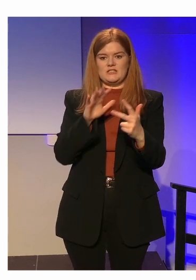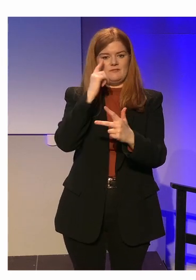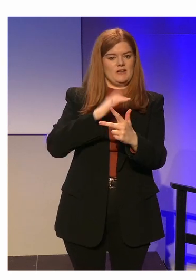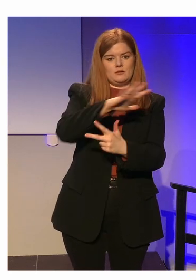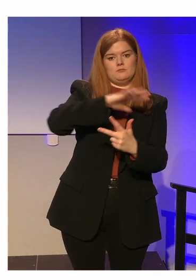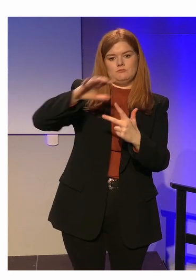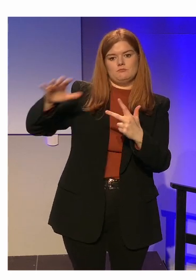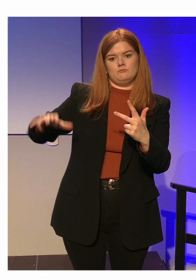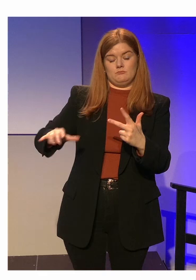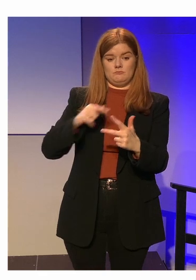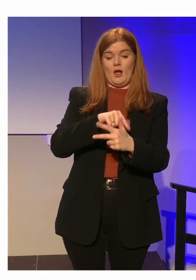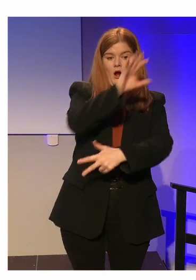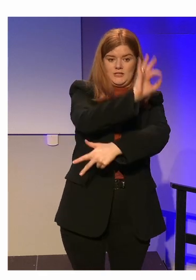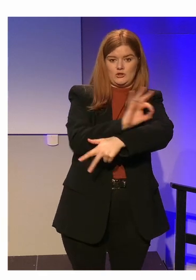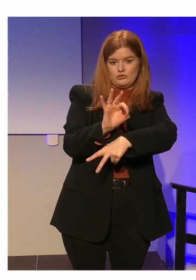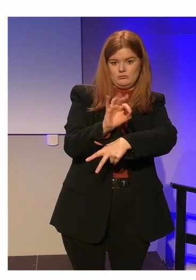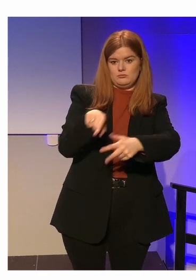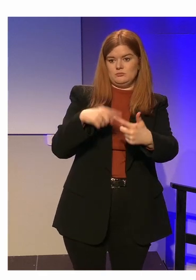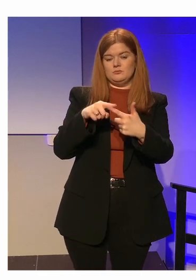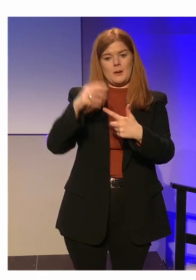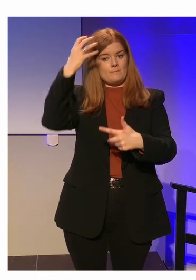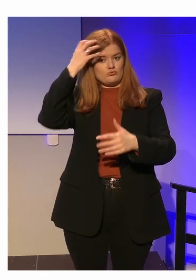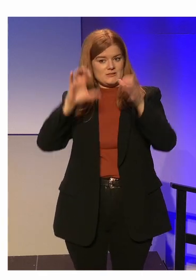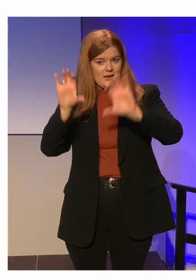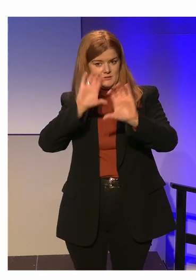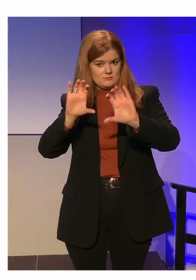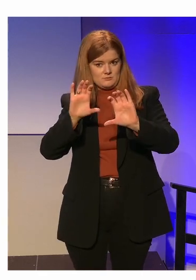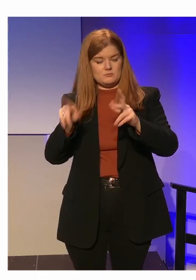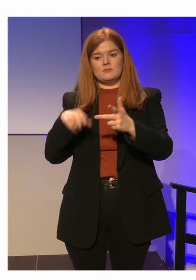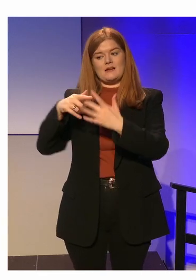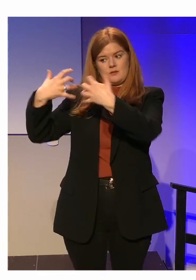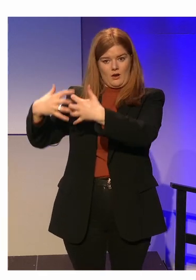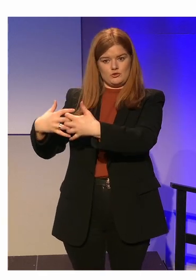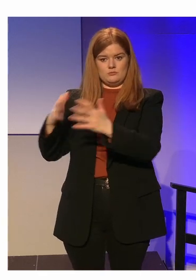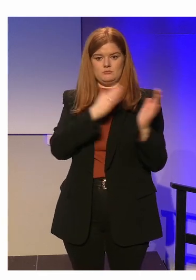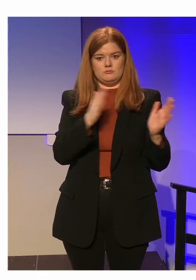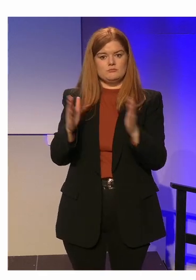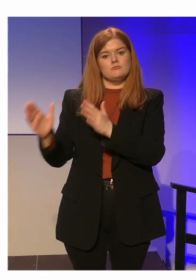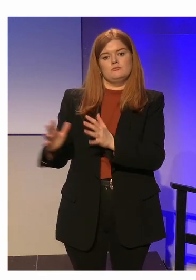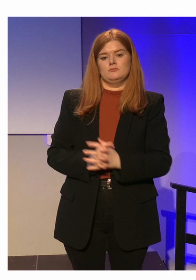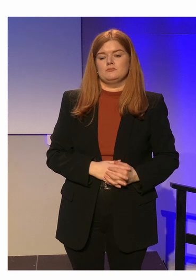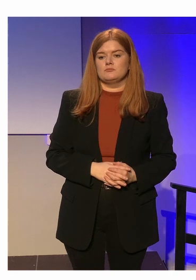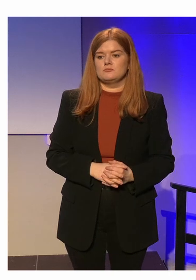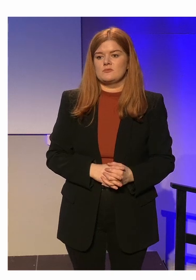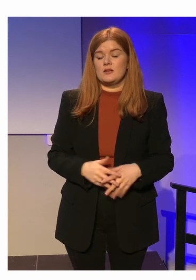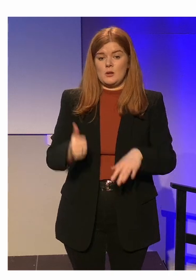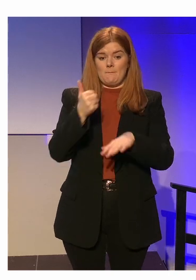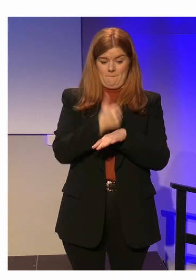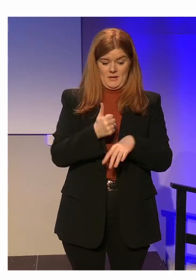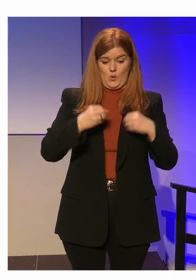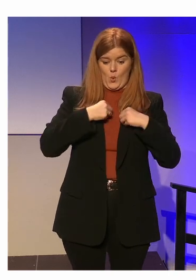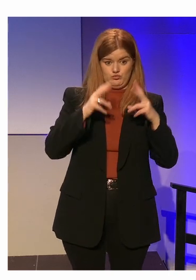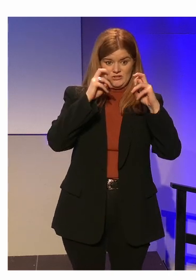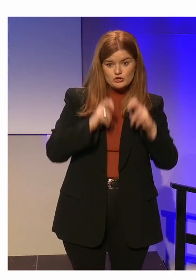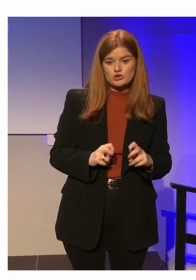fields: architecture, brain science, neuroscience, and technology. And based on their work there,